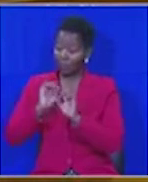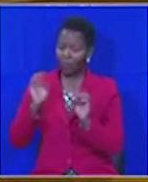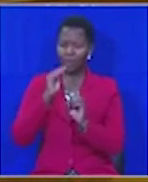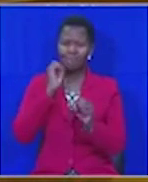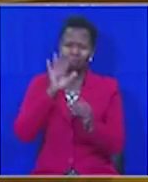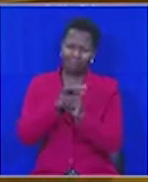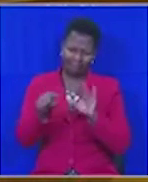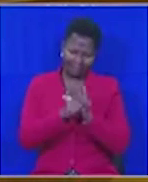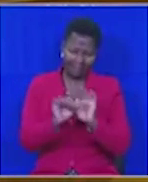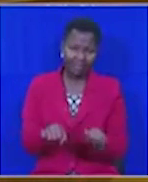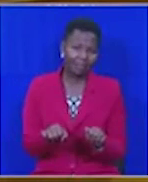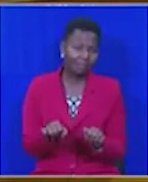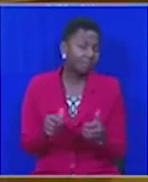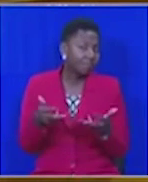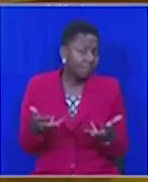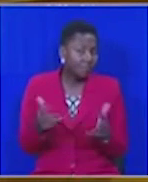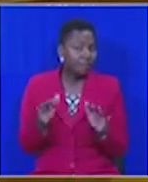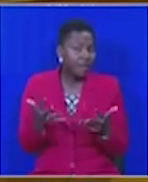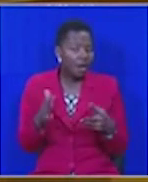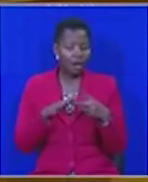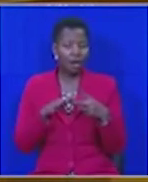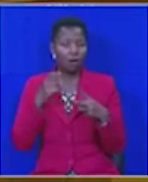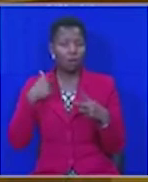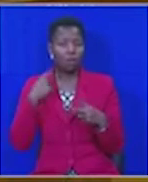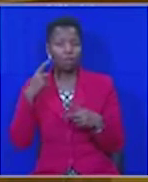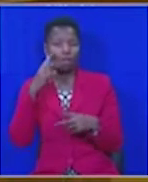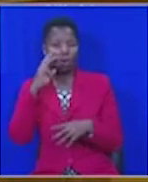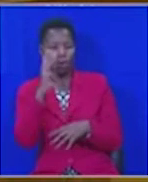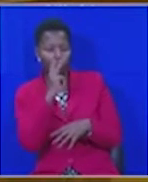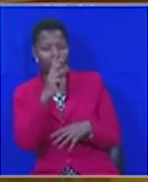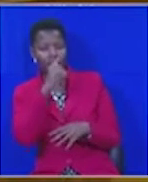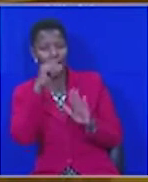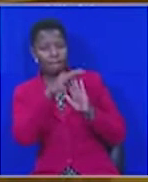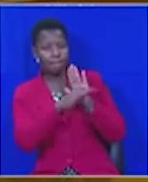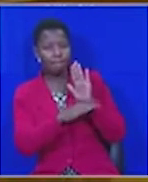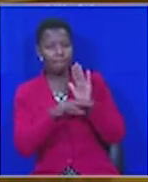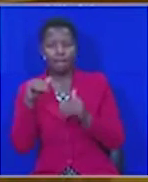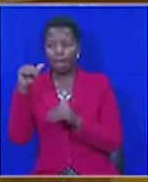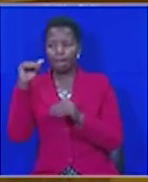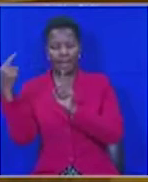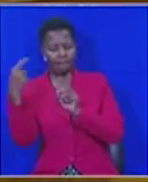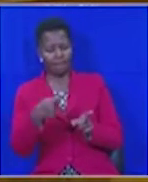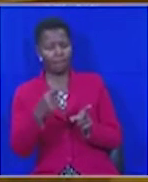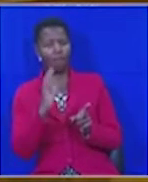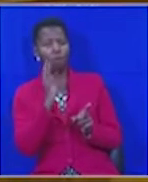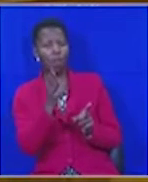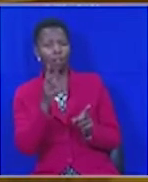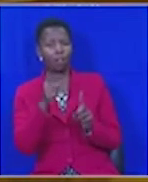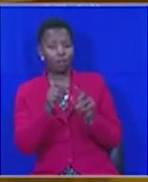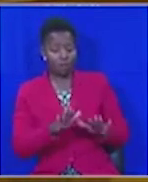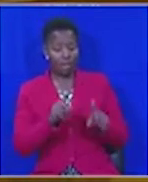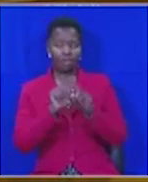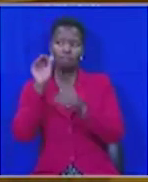could include us being put on a FATF watch list, our financial institutions being sanctioned by supervisors locally and in